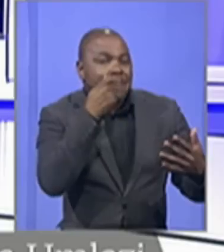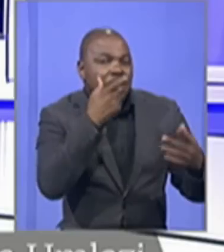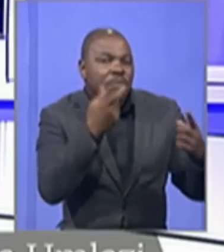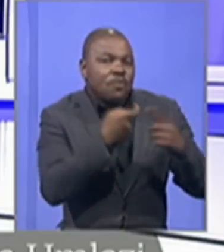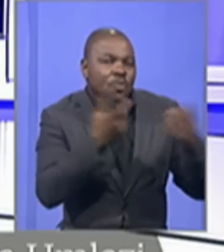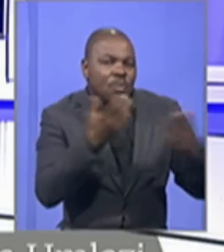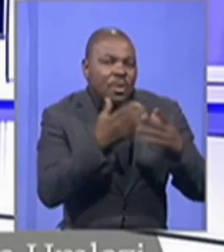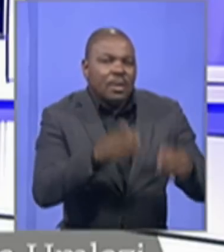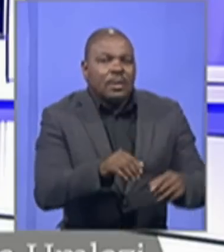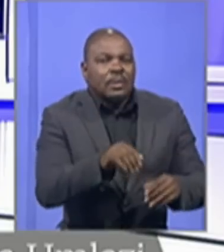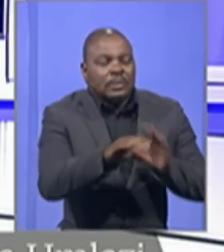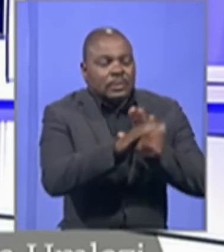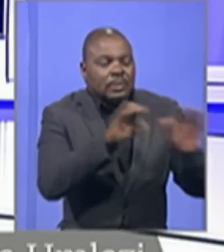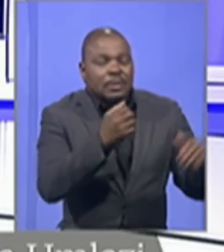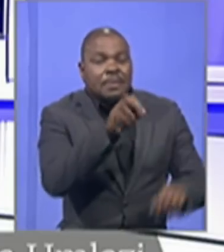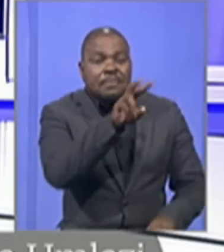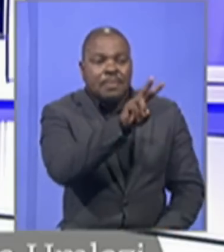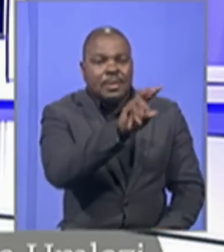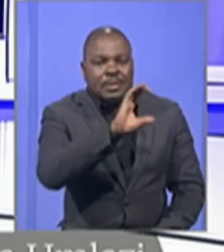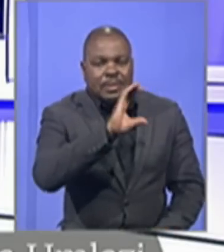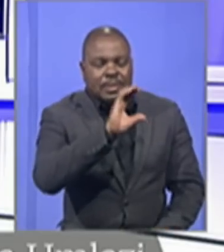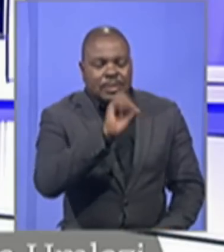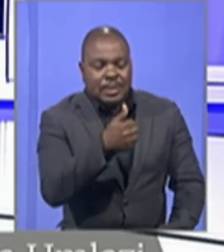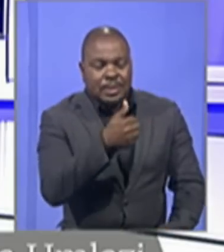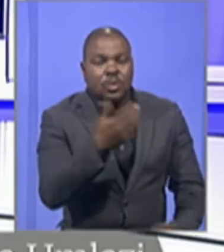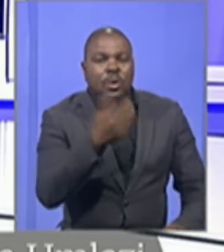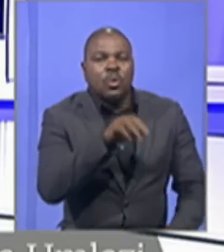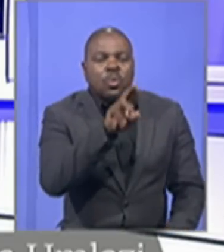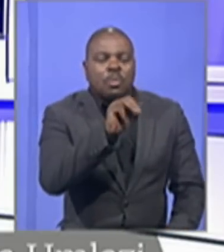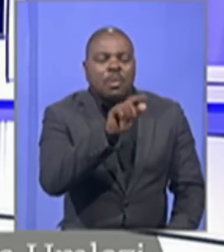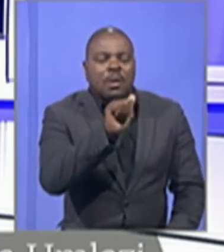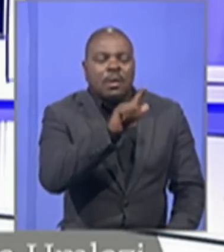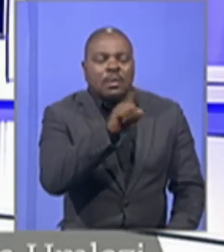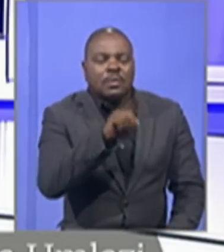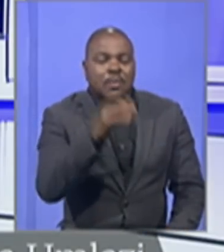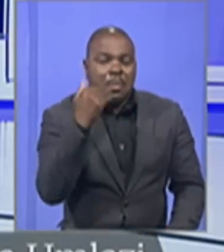mekhukhung ya section V6 Umlazi Maobane Bosiu.